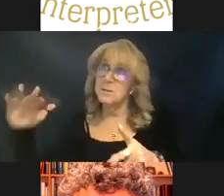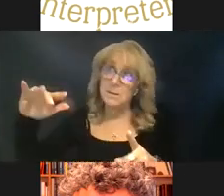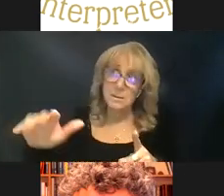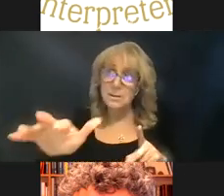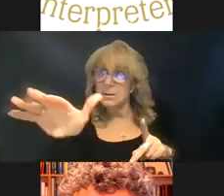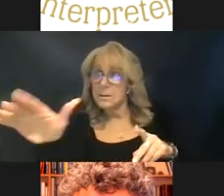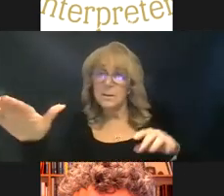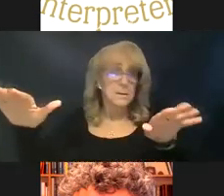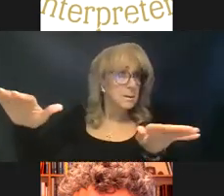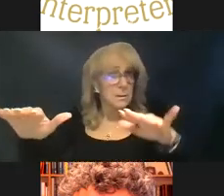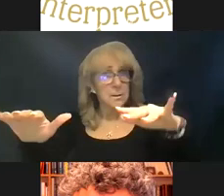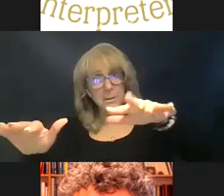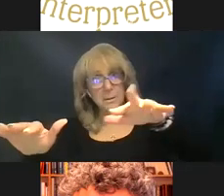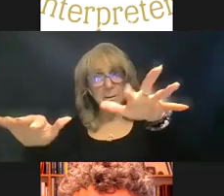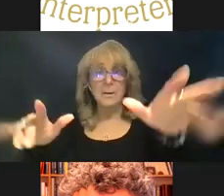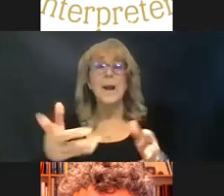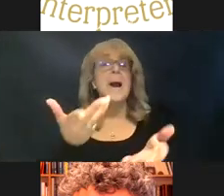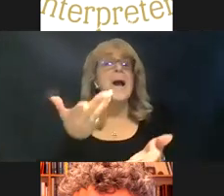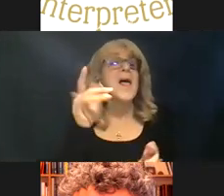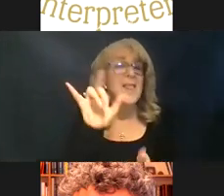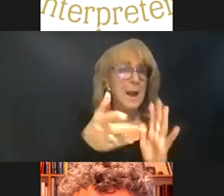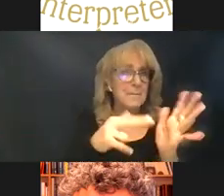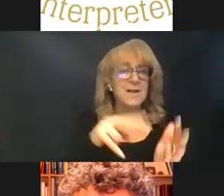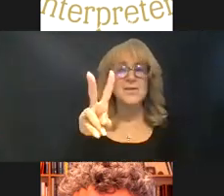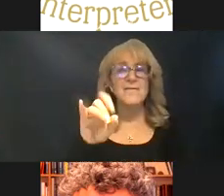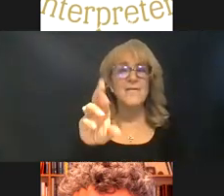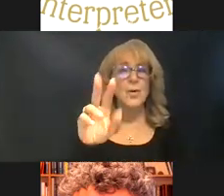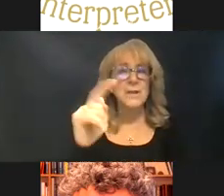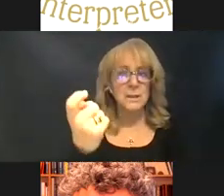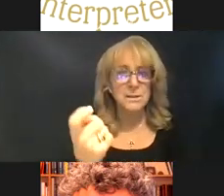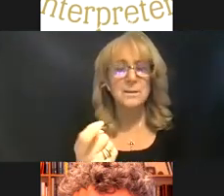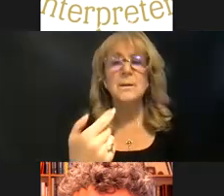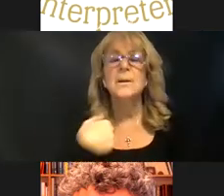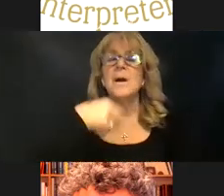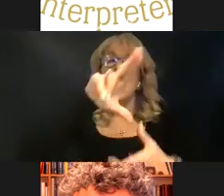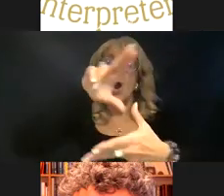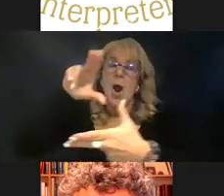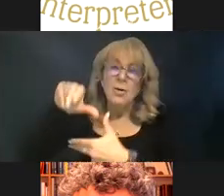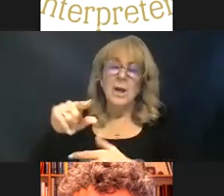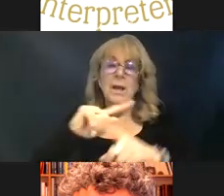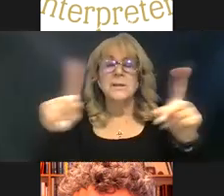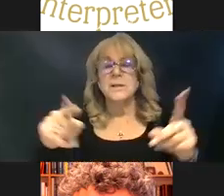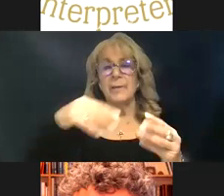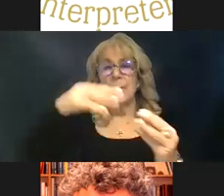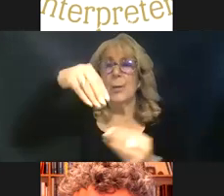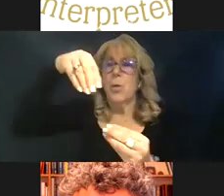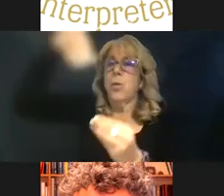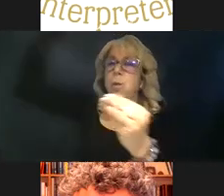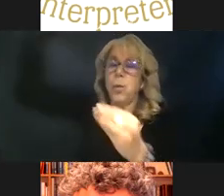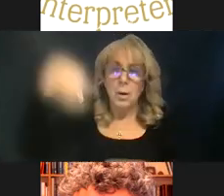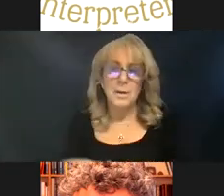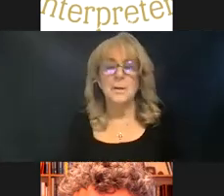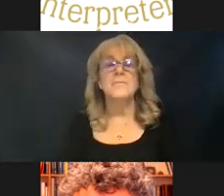weather, very often we have hurricanes and cyclones and all these things that winter usually brings